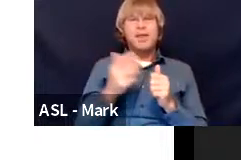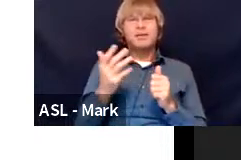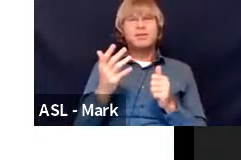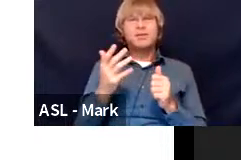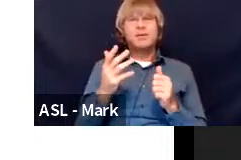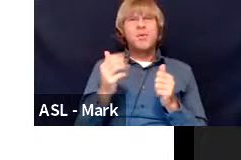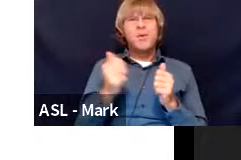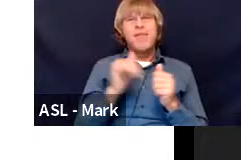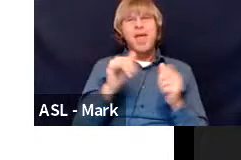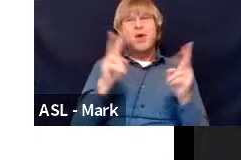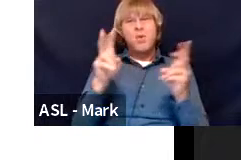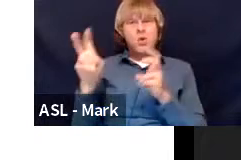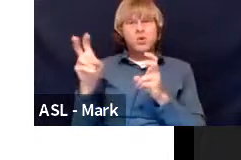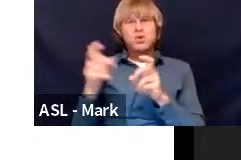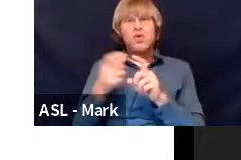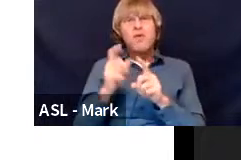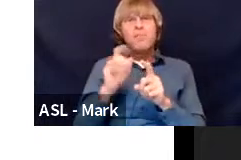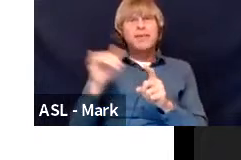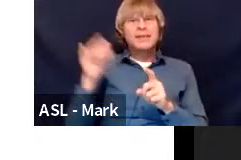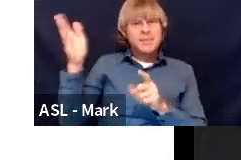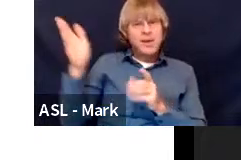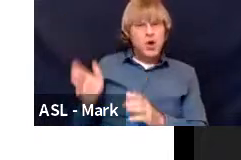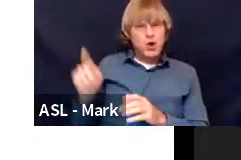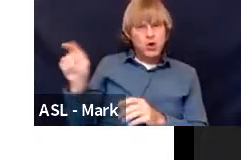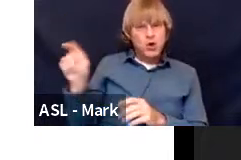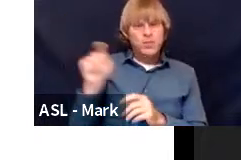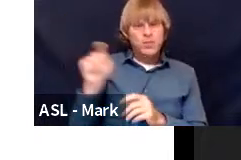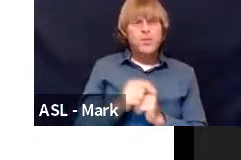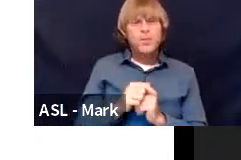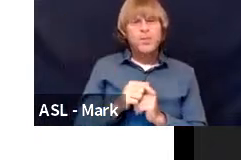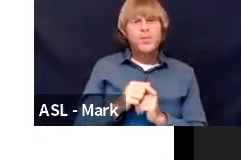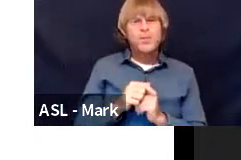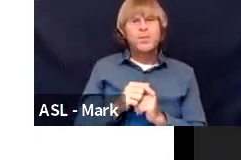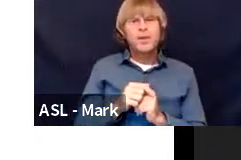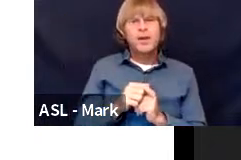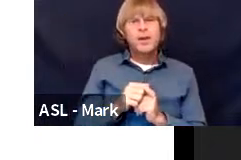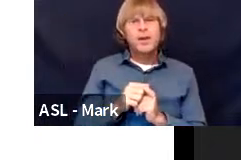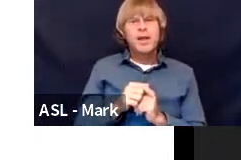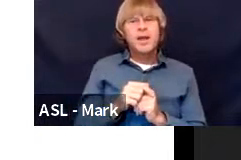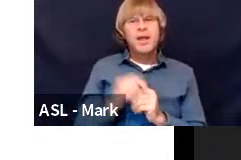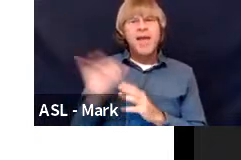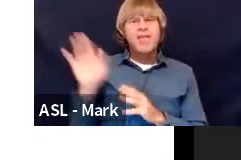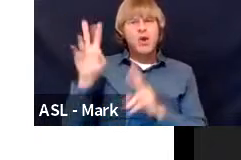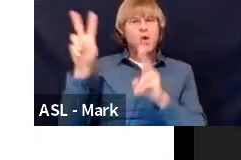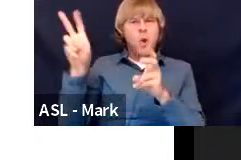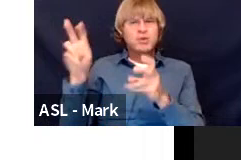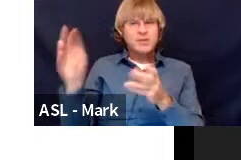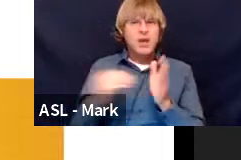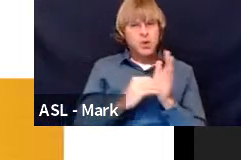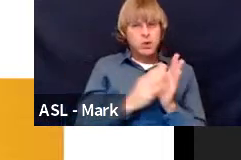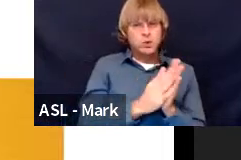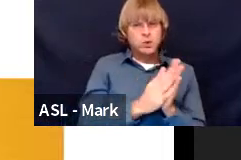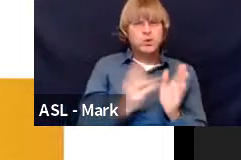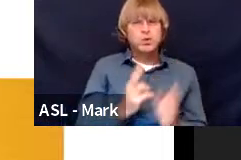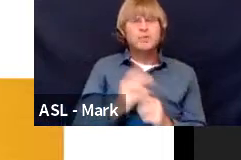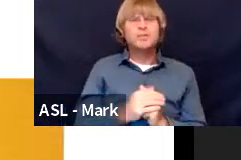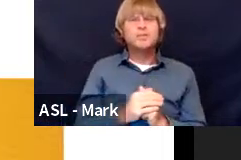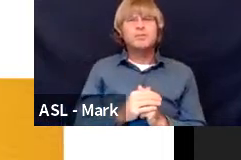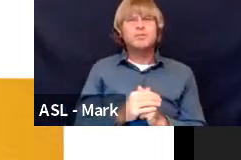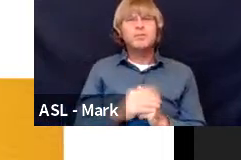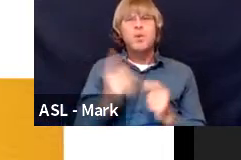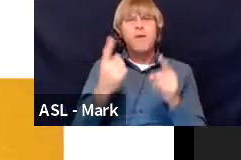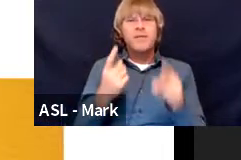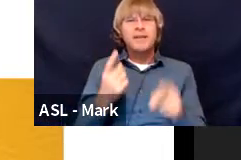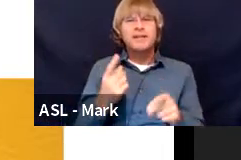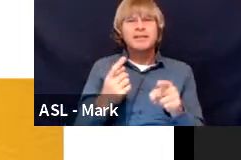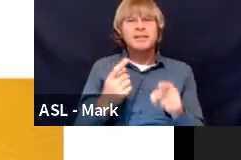the quotes from the speakers whose quotes I used. One of them